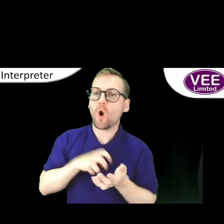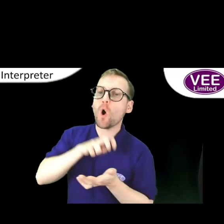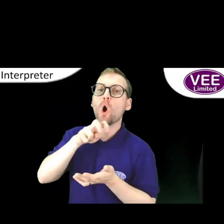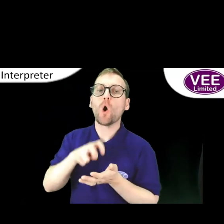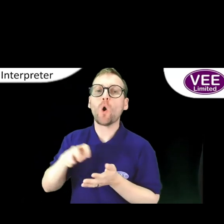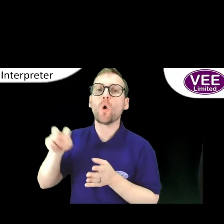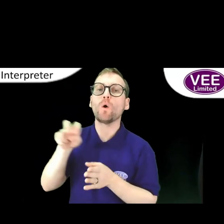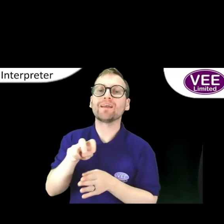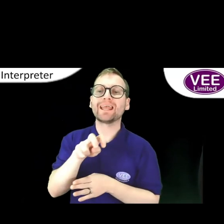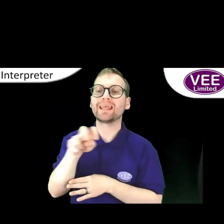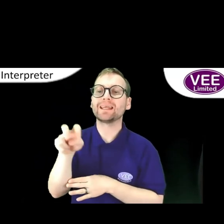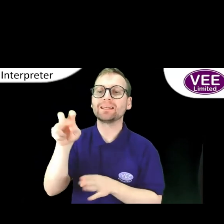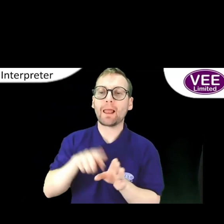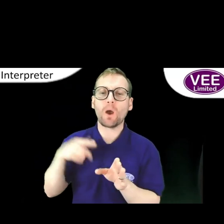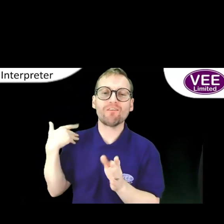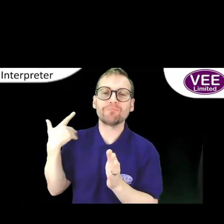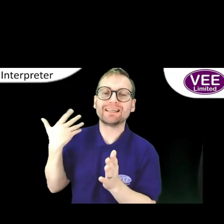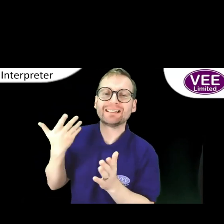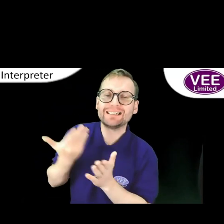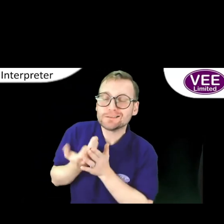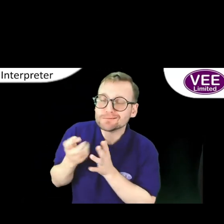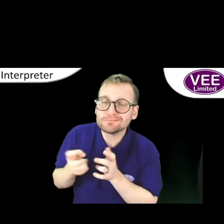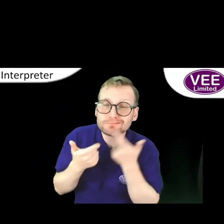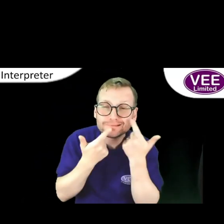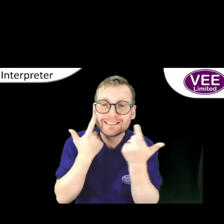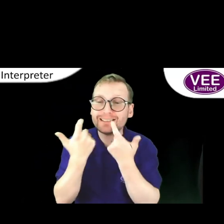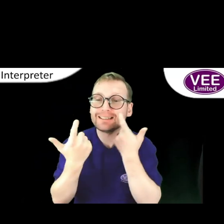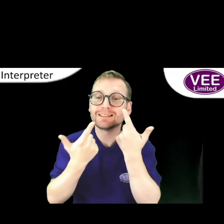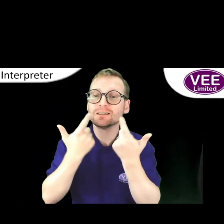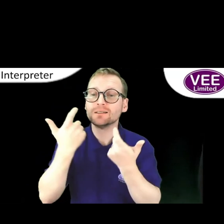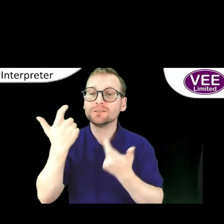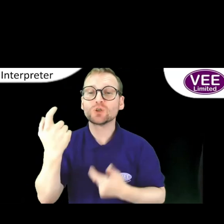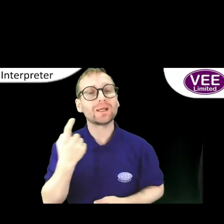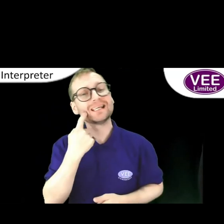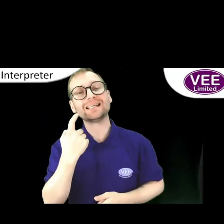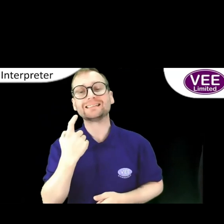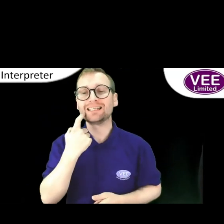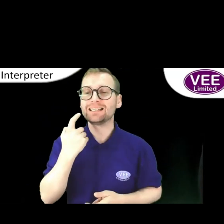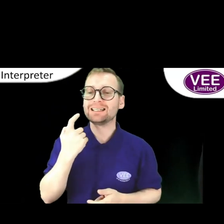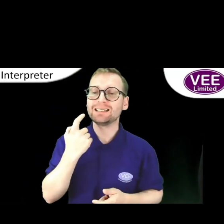Fellow, I have been so beaten.